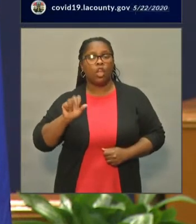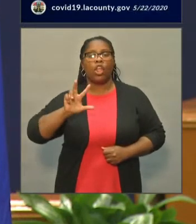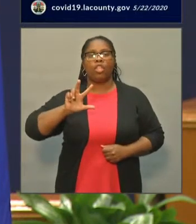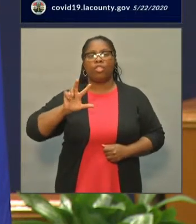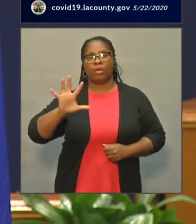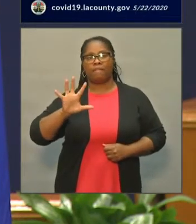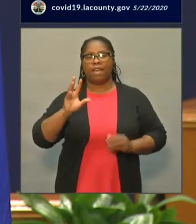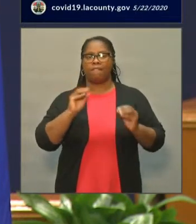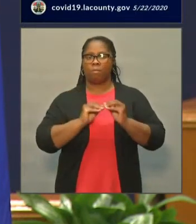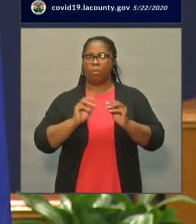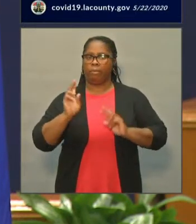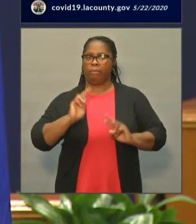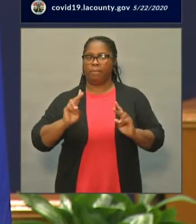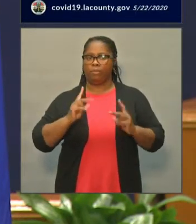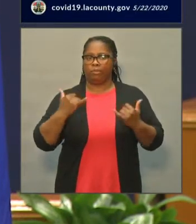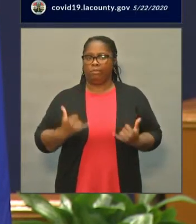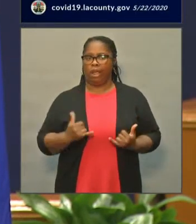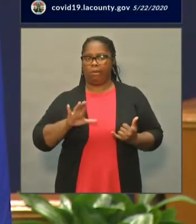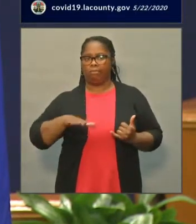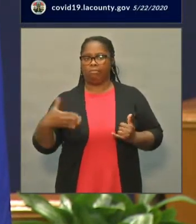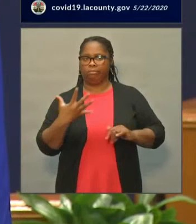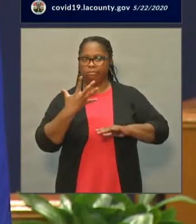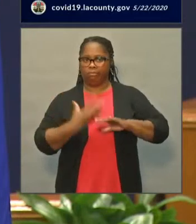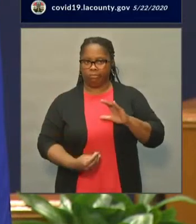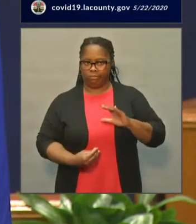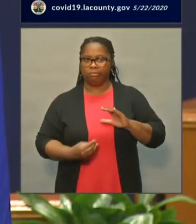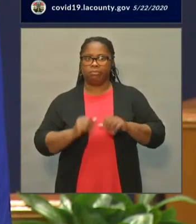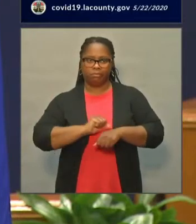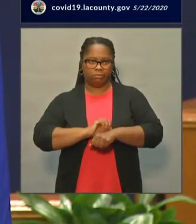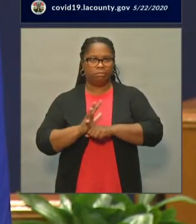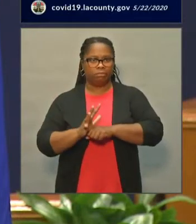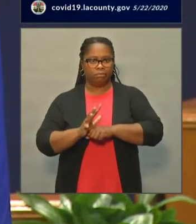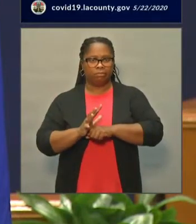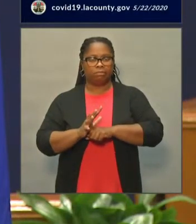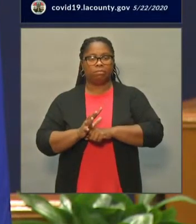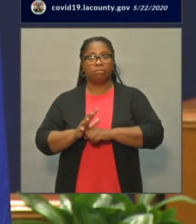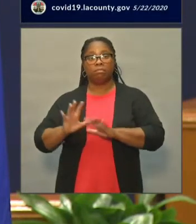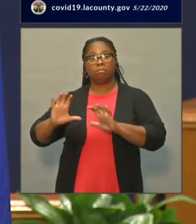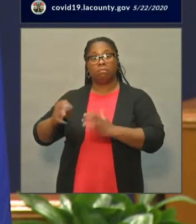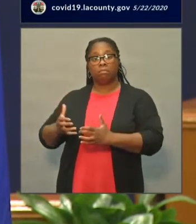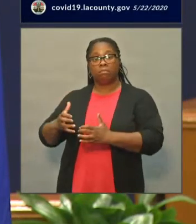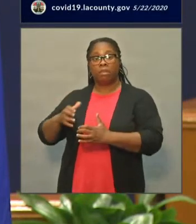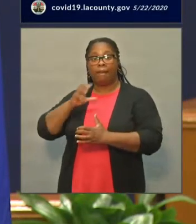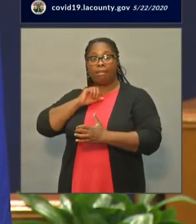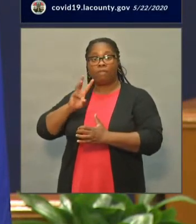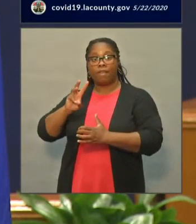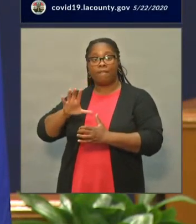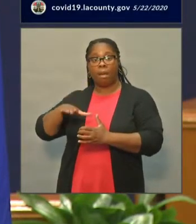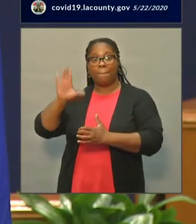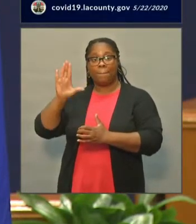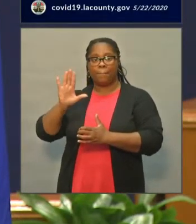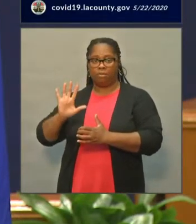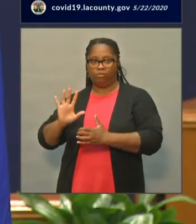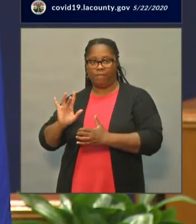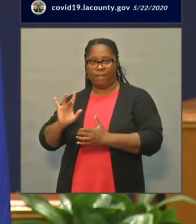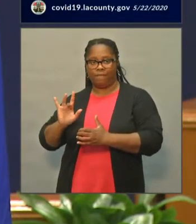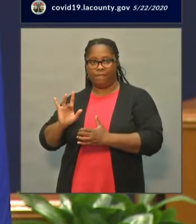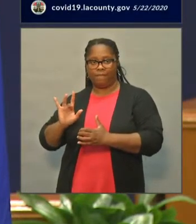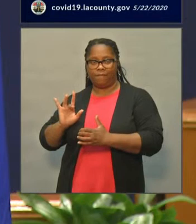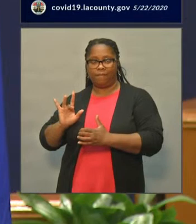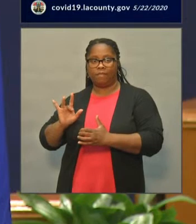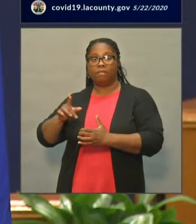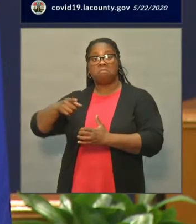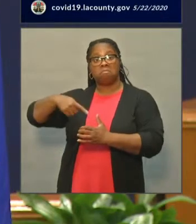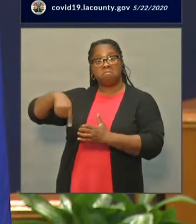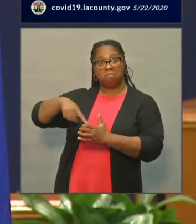have died from COVID-19. 25 of the people who died are over the age of 65, and 20 people